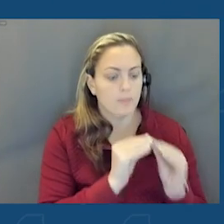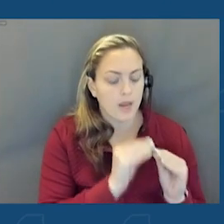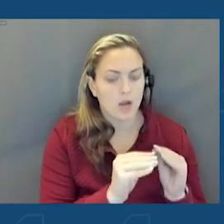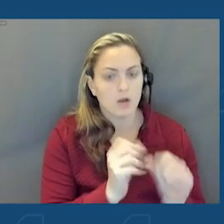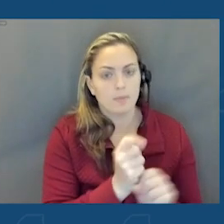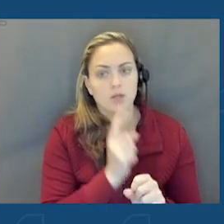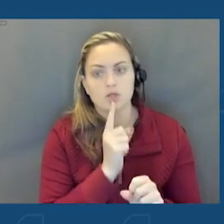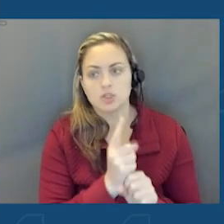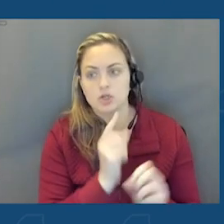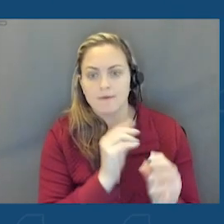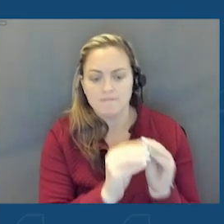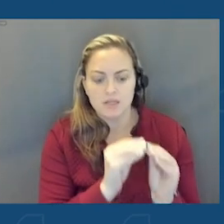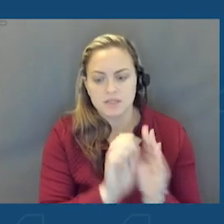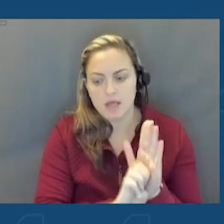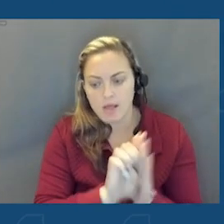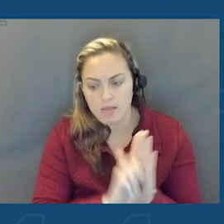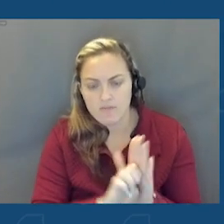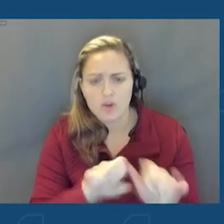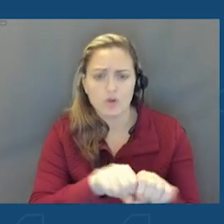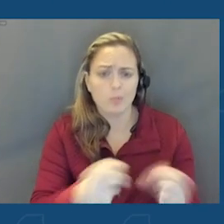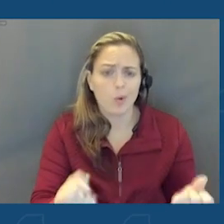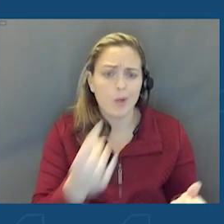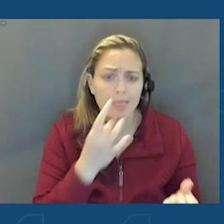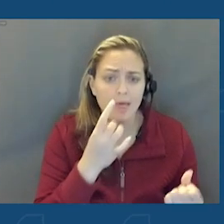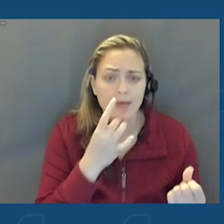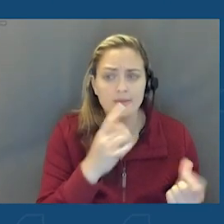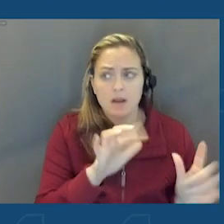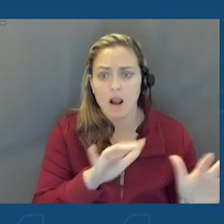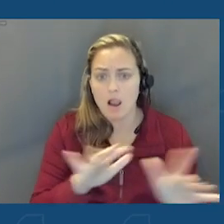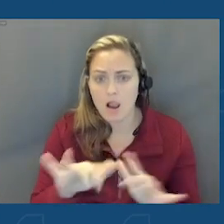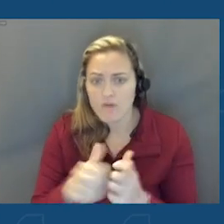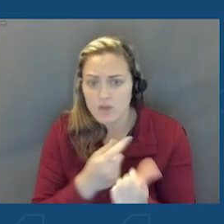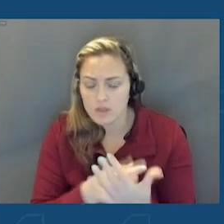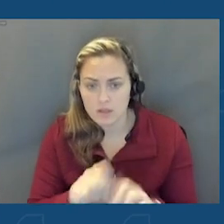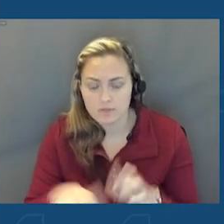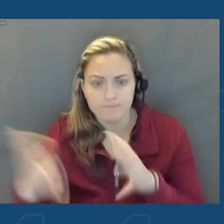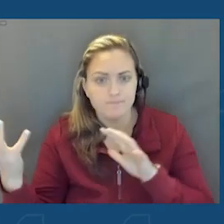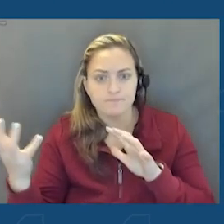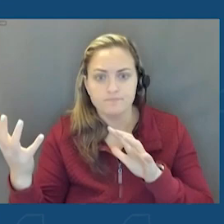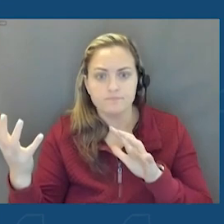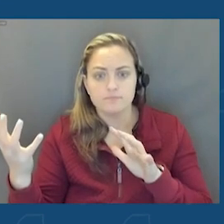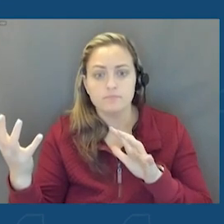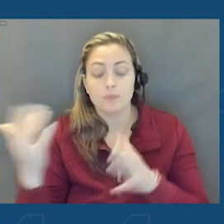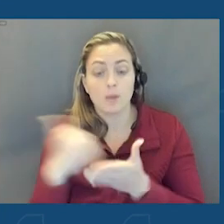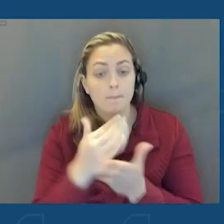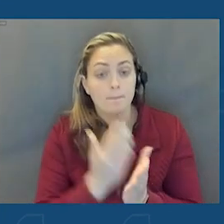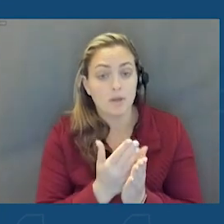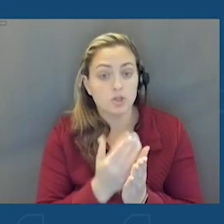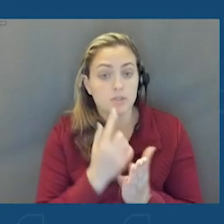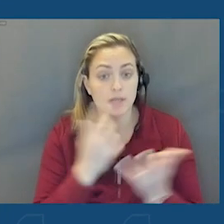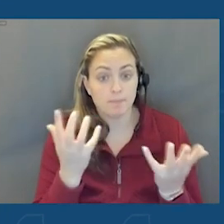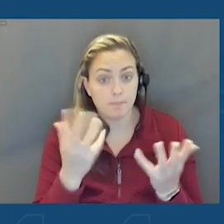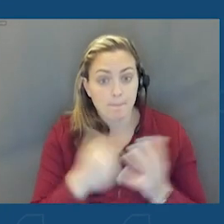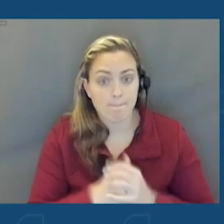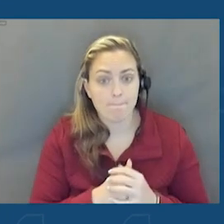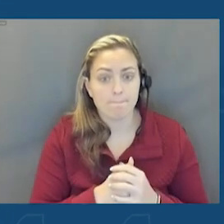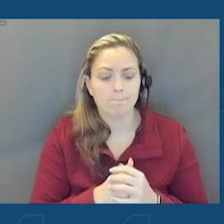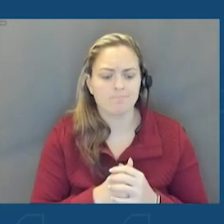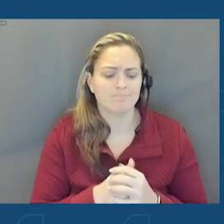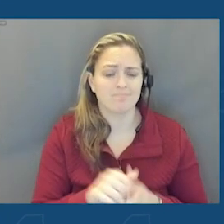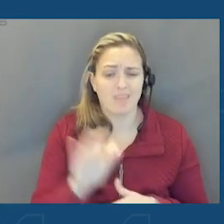that we fix the elevators and the broken lights and all the other things that are going on. So our budget also said, okay, it's not their